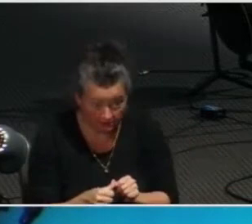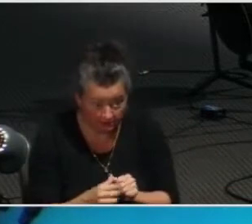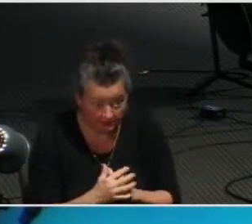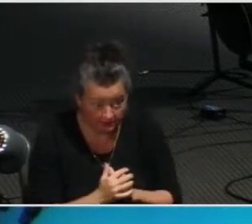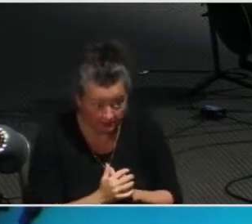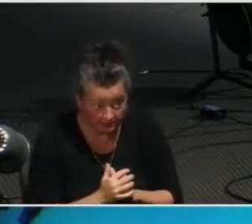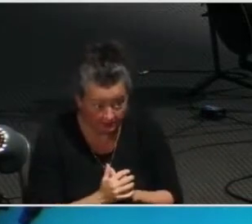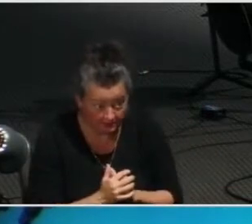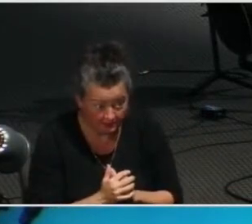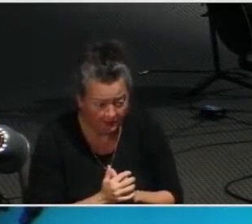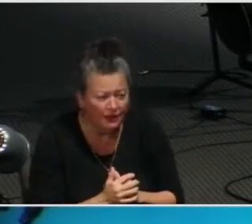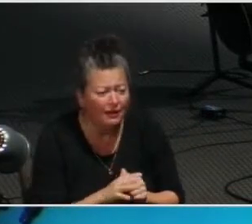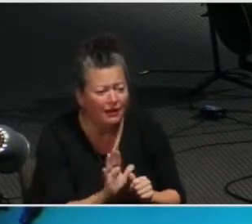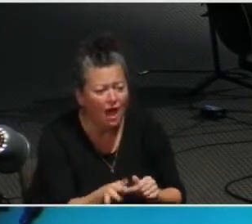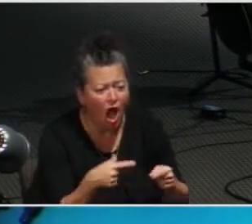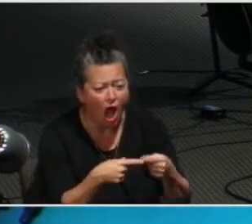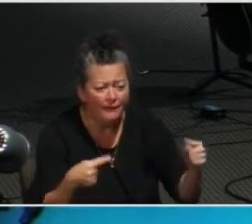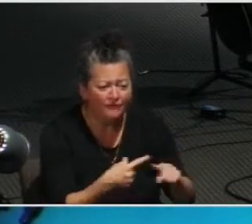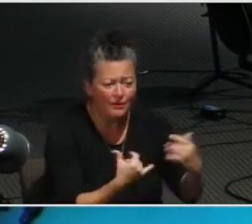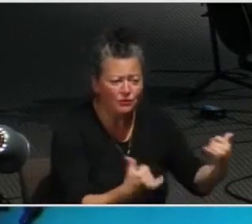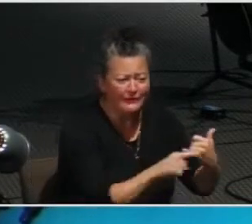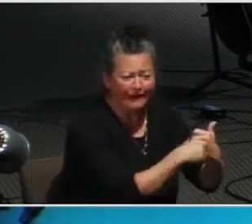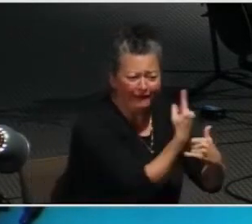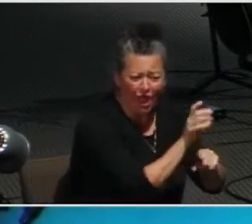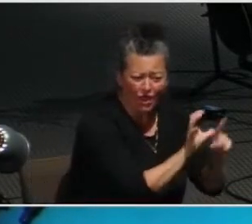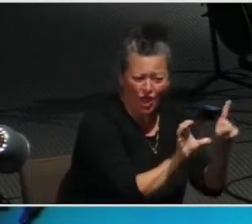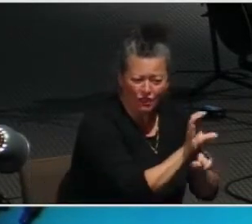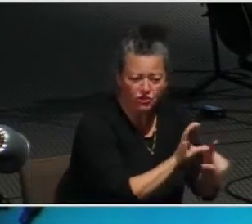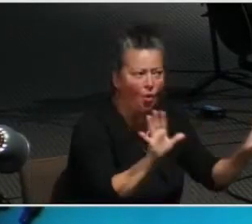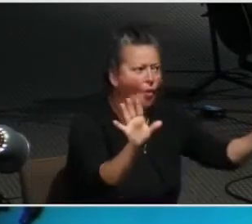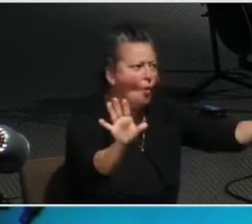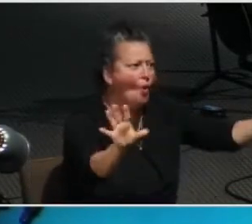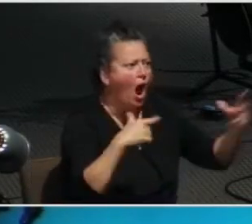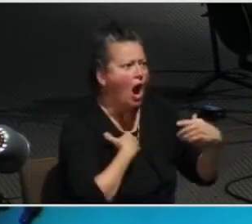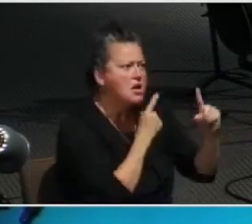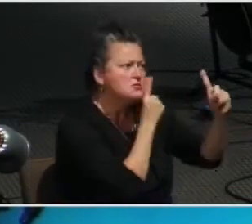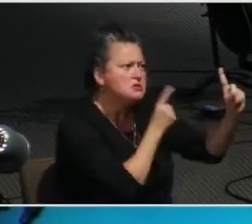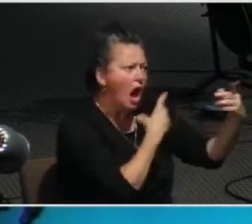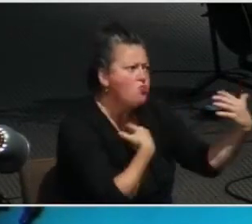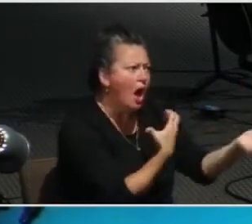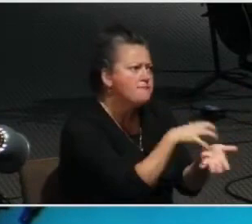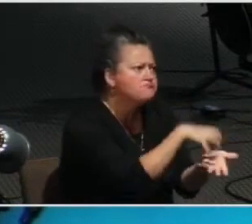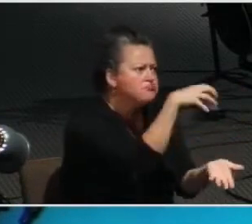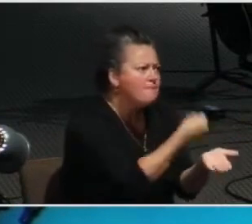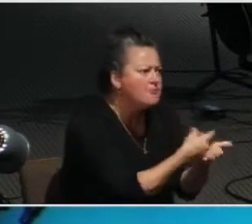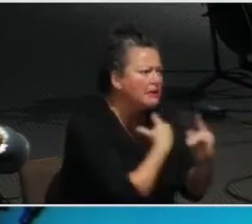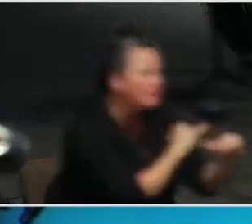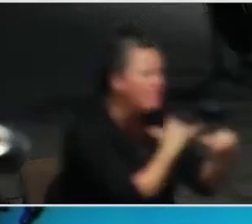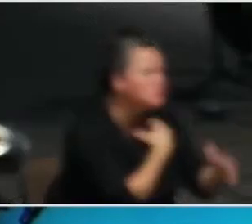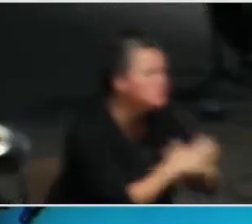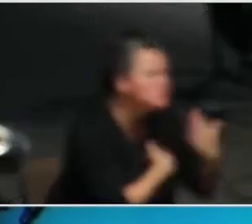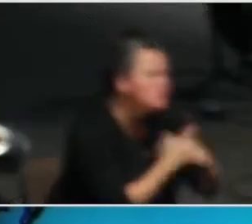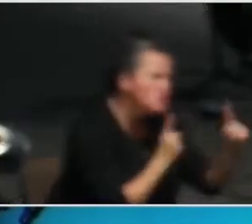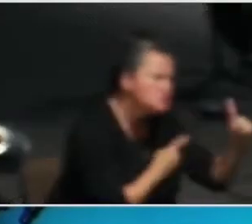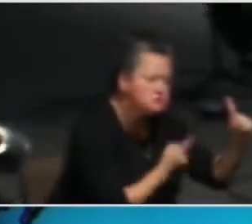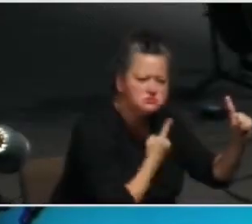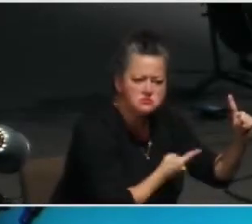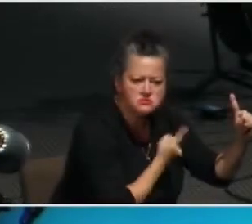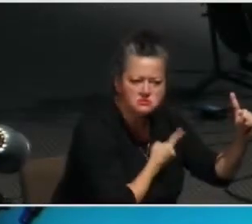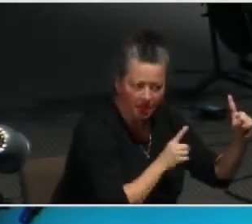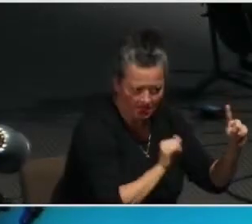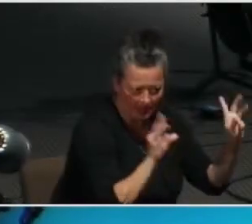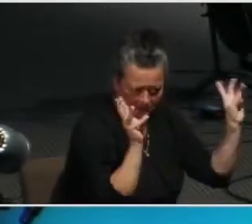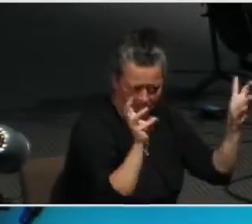it made. And Jesus says this is a major hindrance to entering the kingdom of